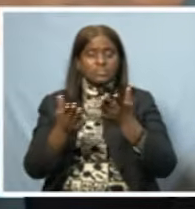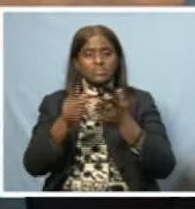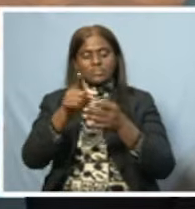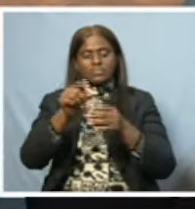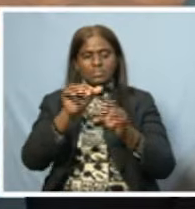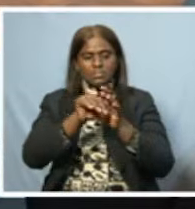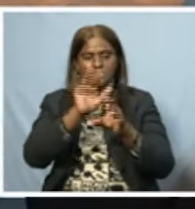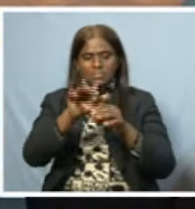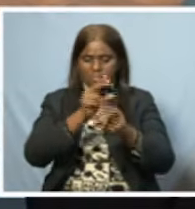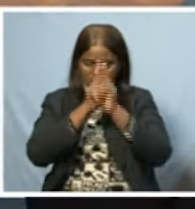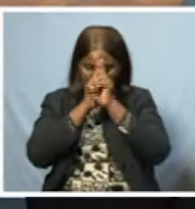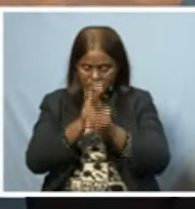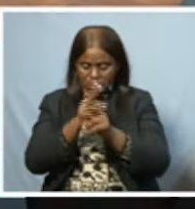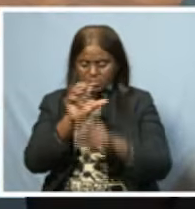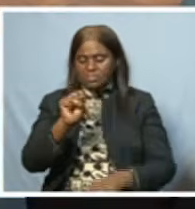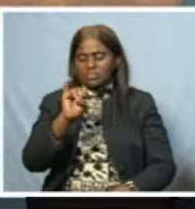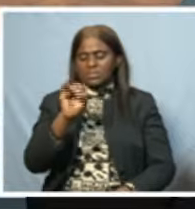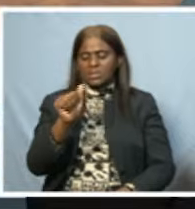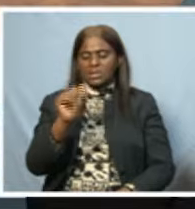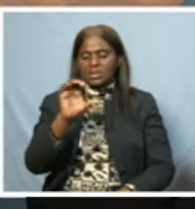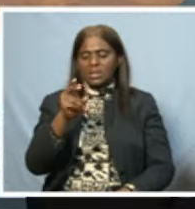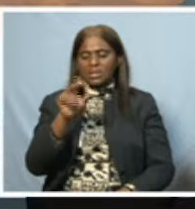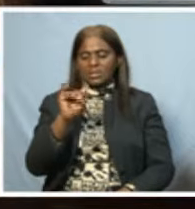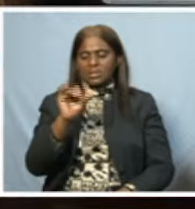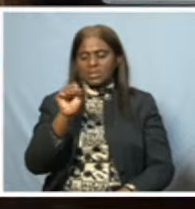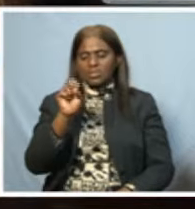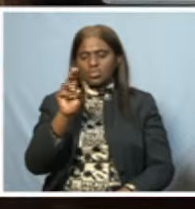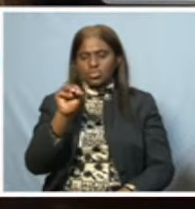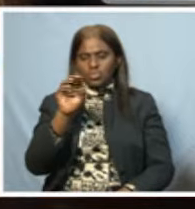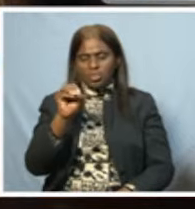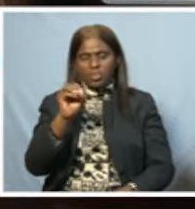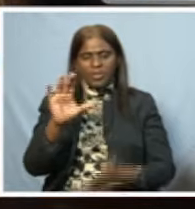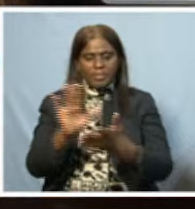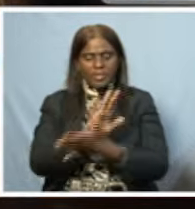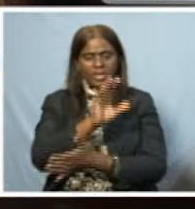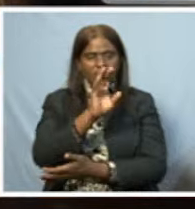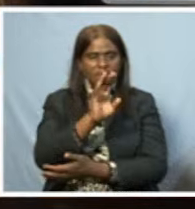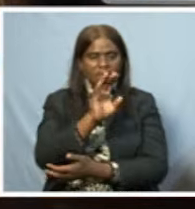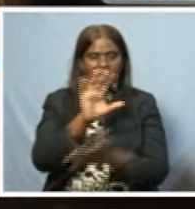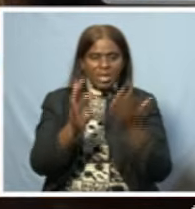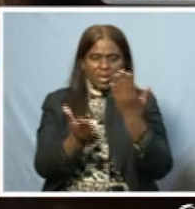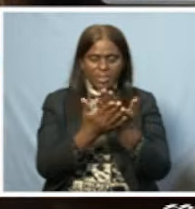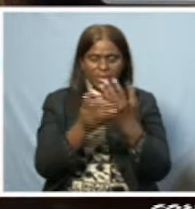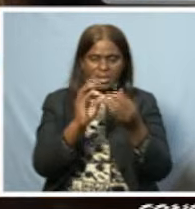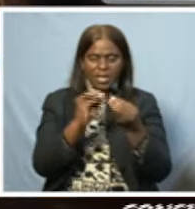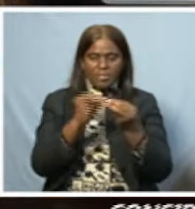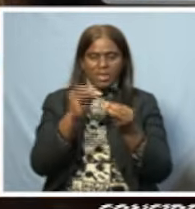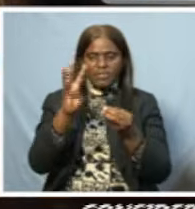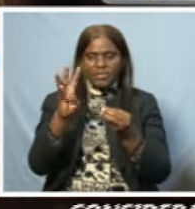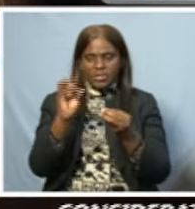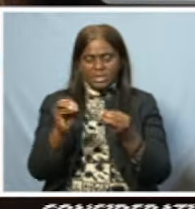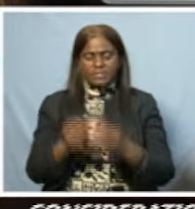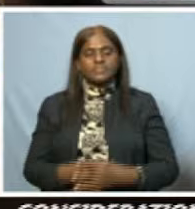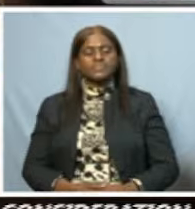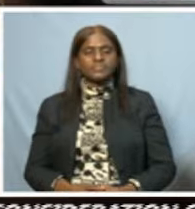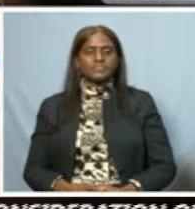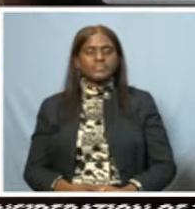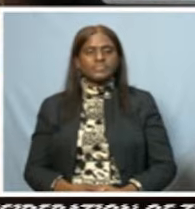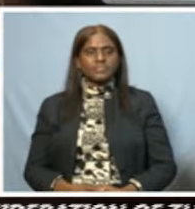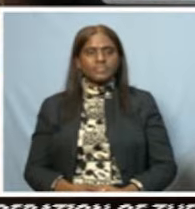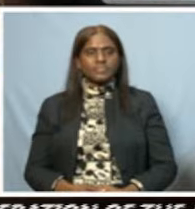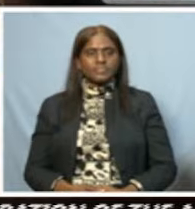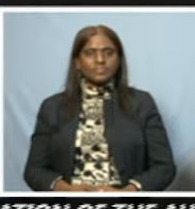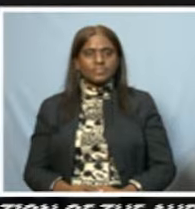question. Okay, Honorable Sumo. Appendix 40. Appendix 40. Appendix 40